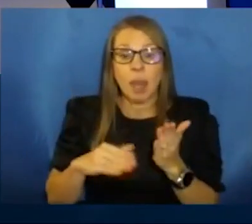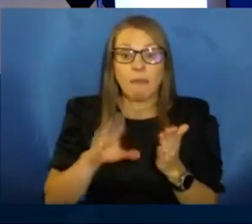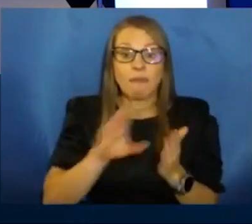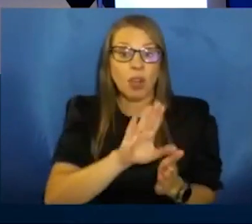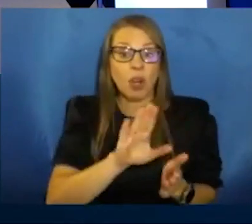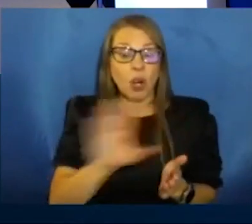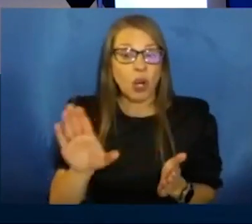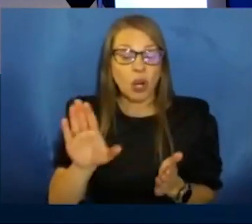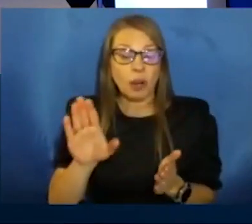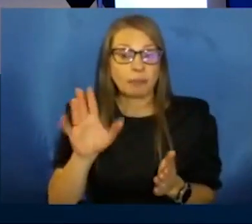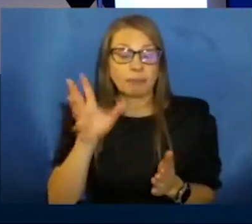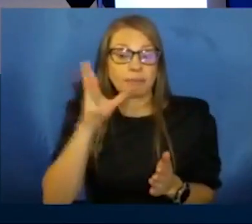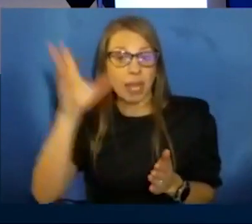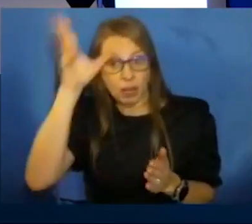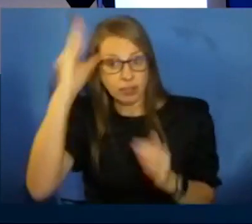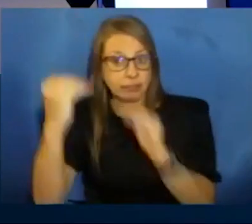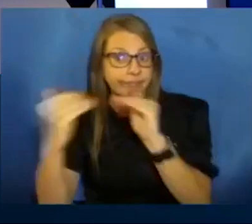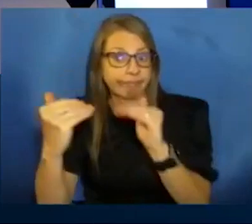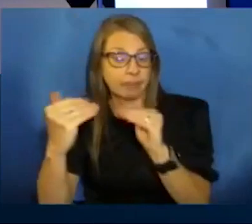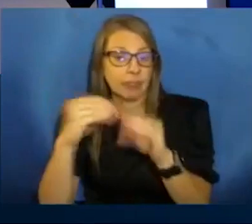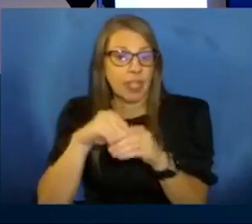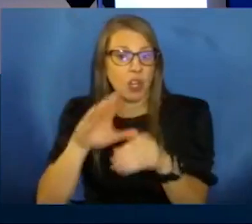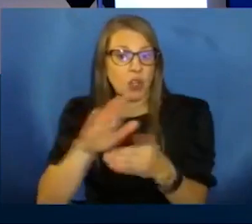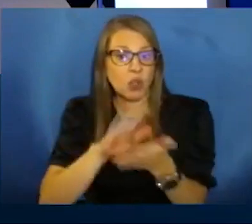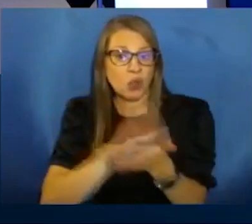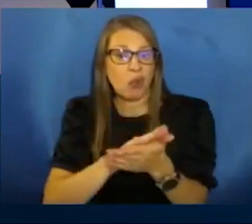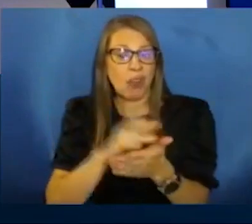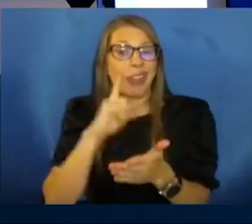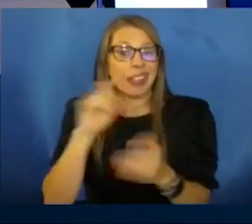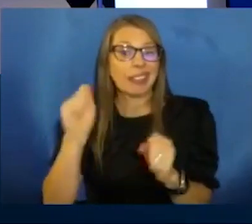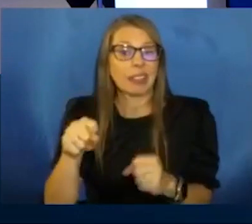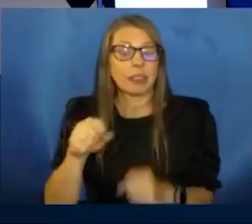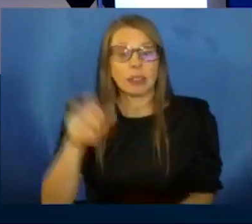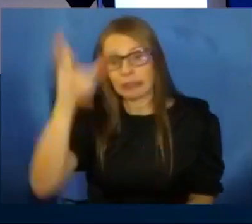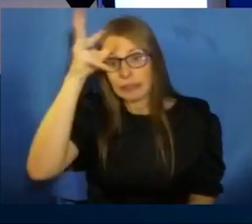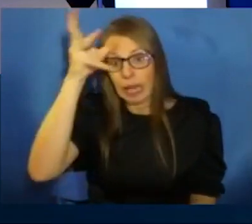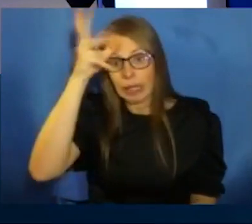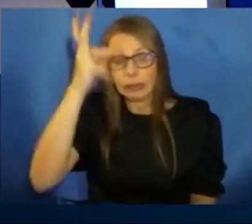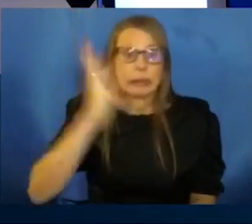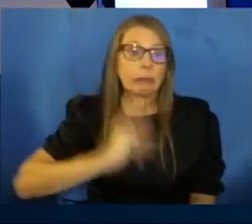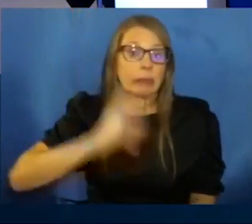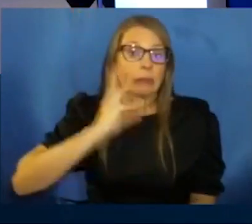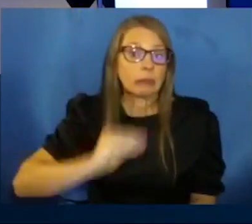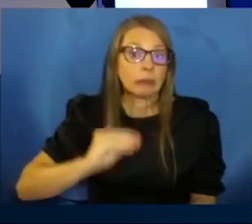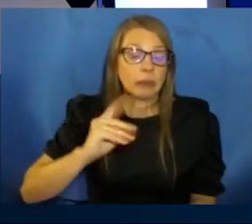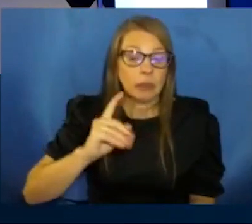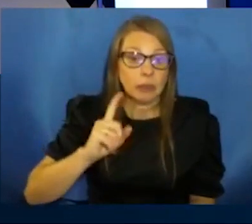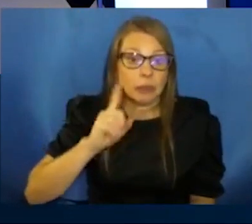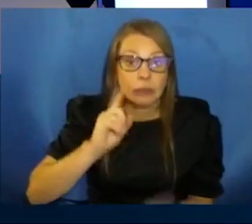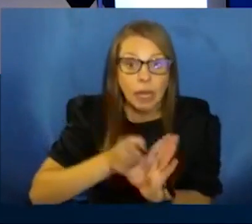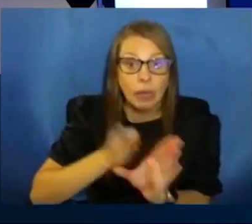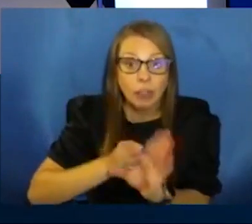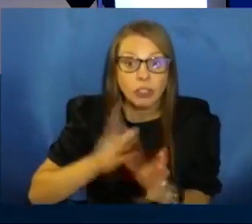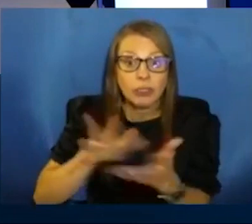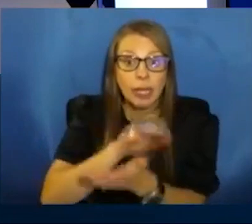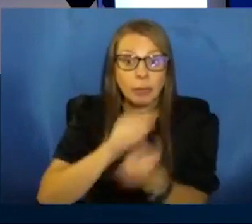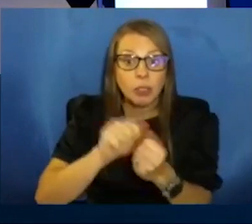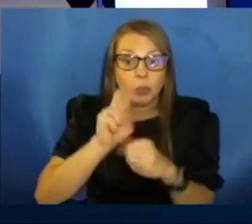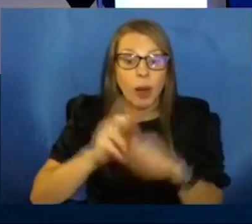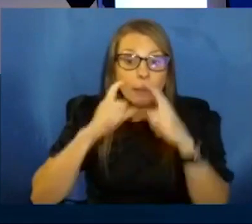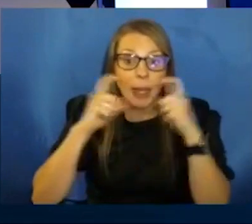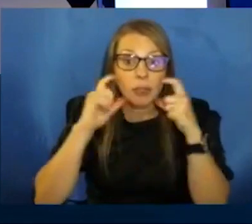sensitivity for becoming positive. So I think testing is good and continue to do it. I am certainly thankful that